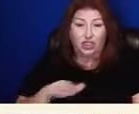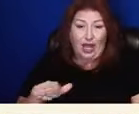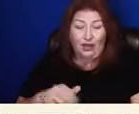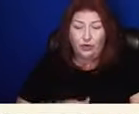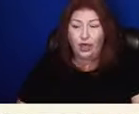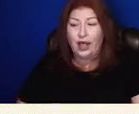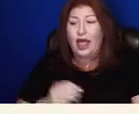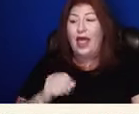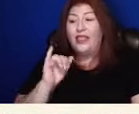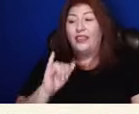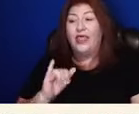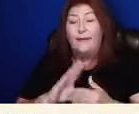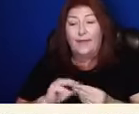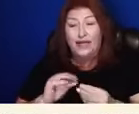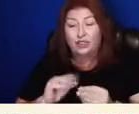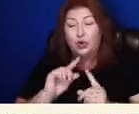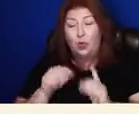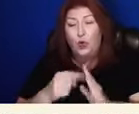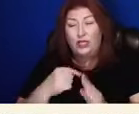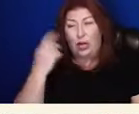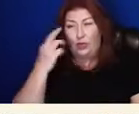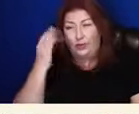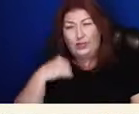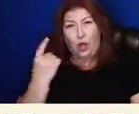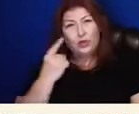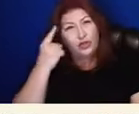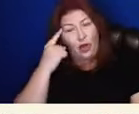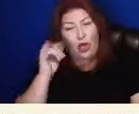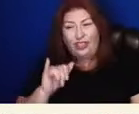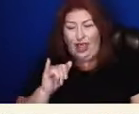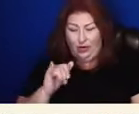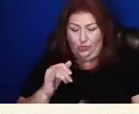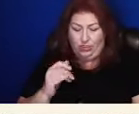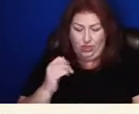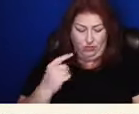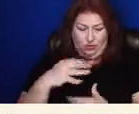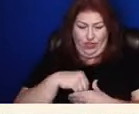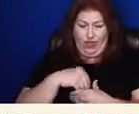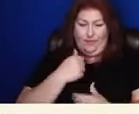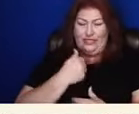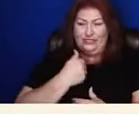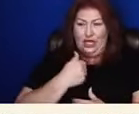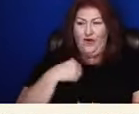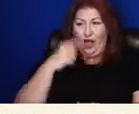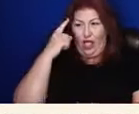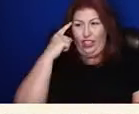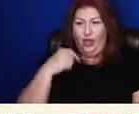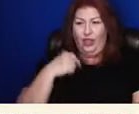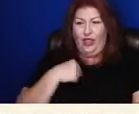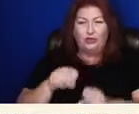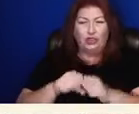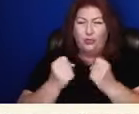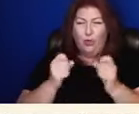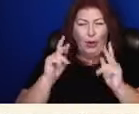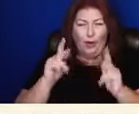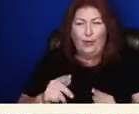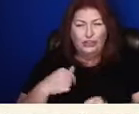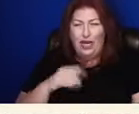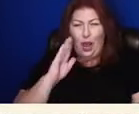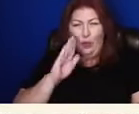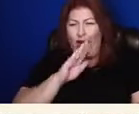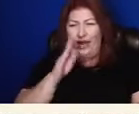that message, once I realized, because I always thought that it was just within myself, I always thought that was that I was just a broken person, that I was never going to be able to